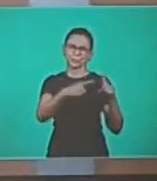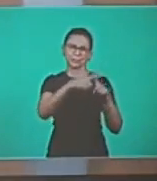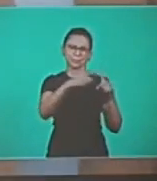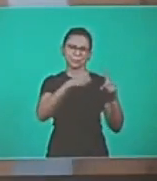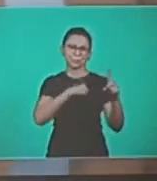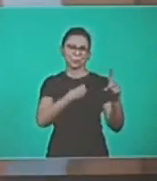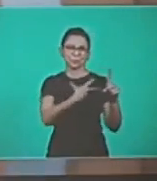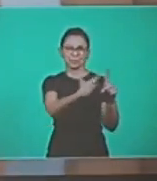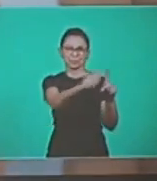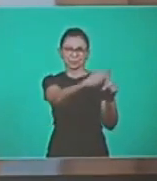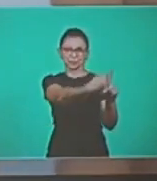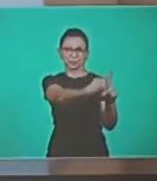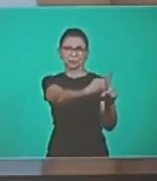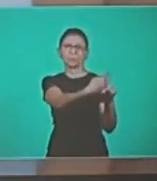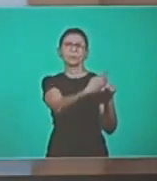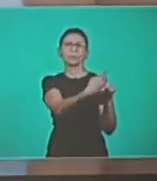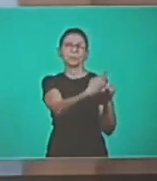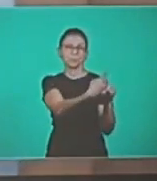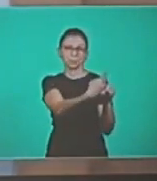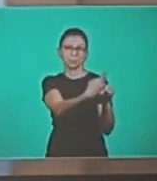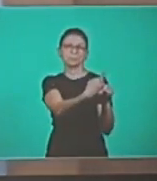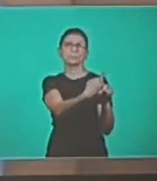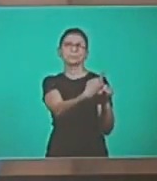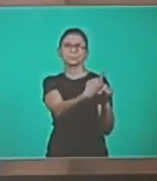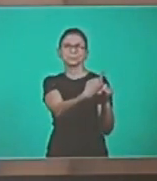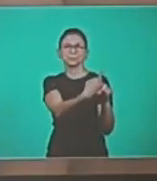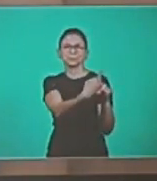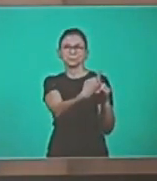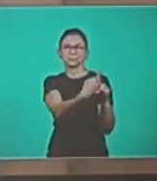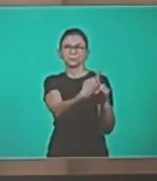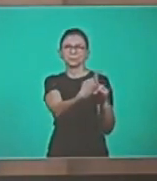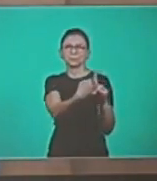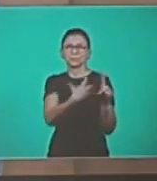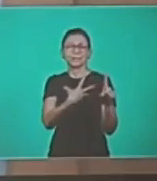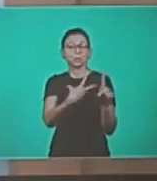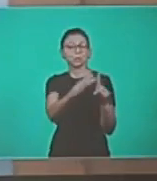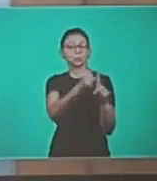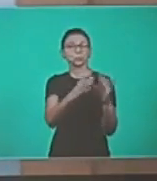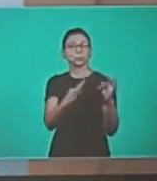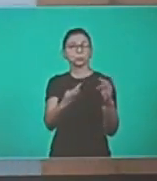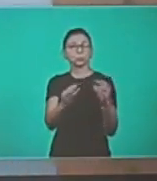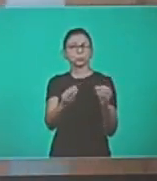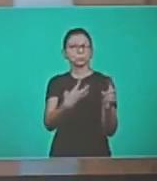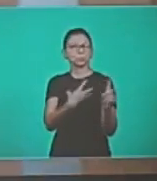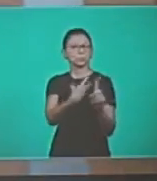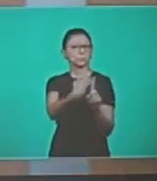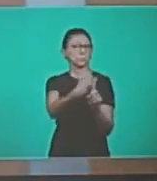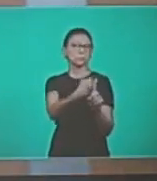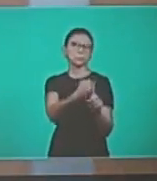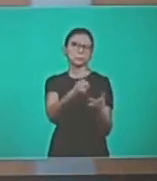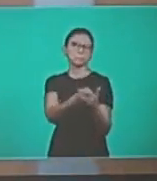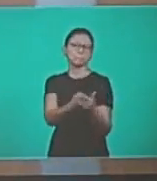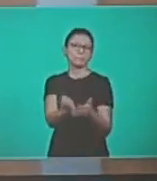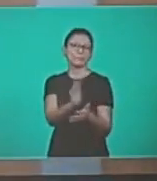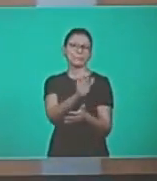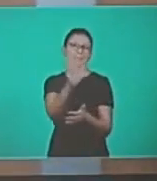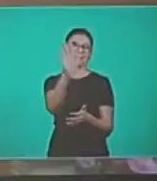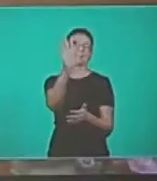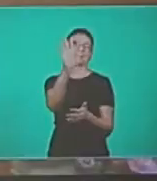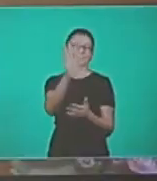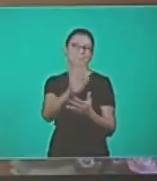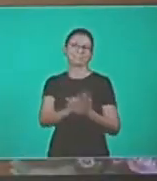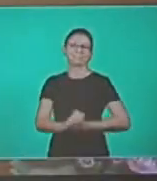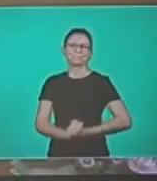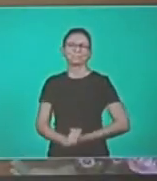He has established a wage in his vineyard. The price of the blood, it's a